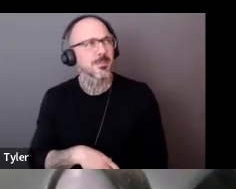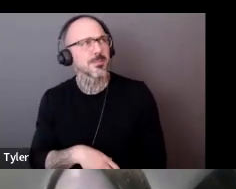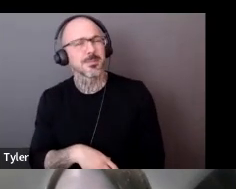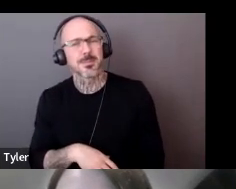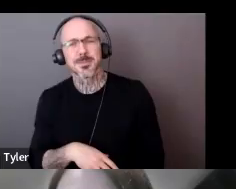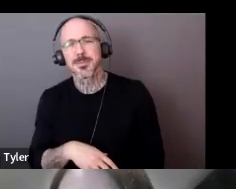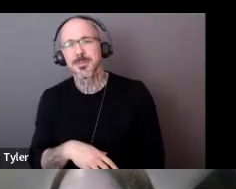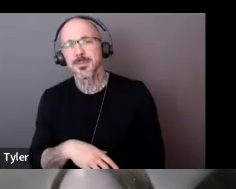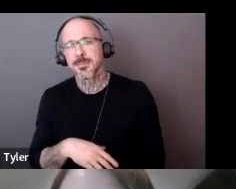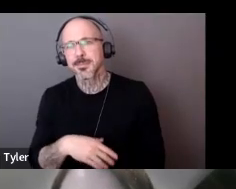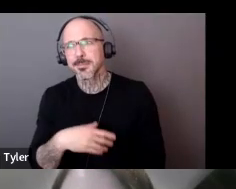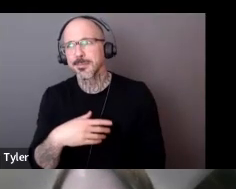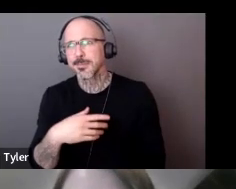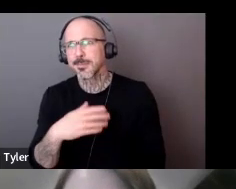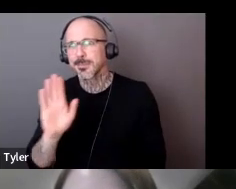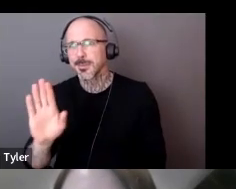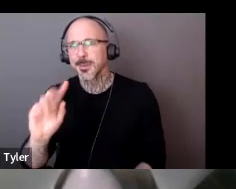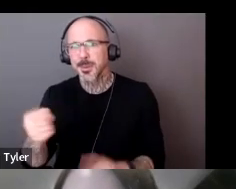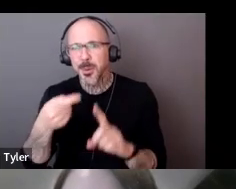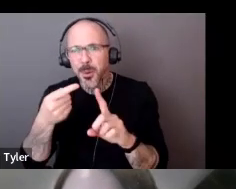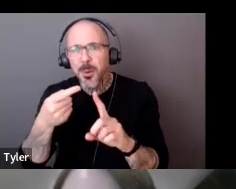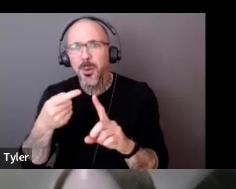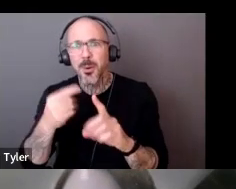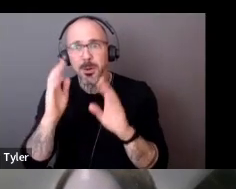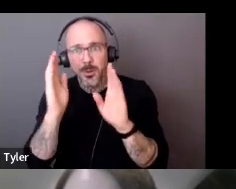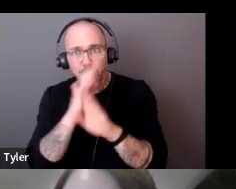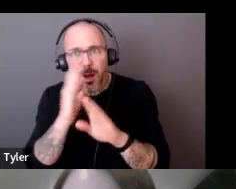trying to create change.